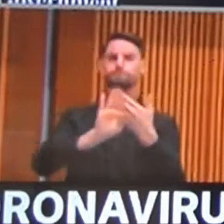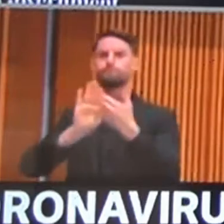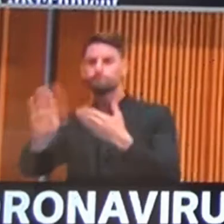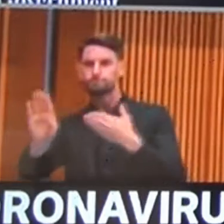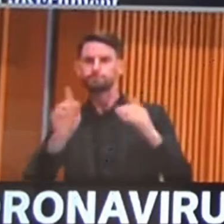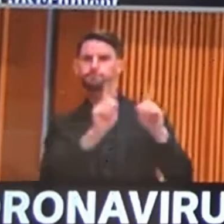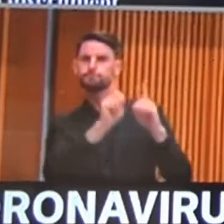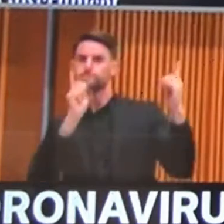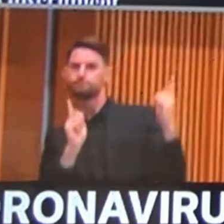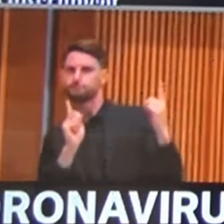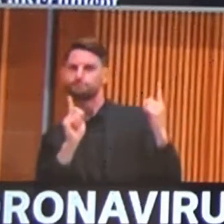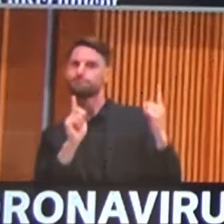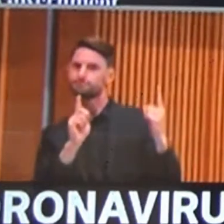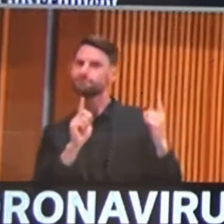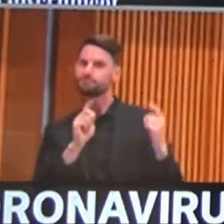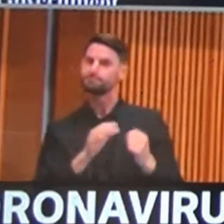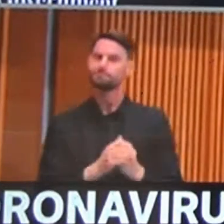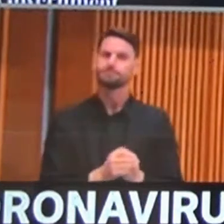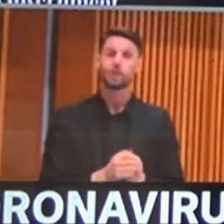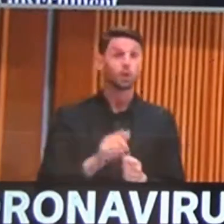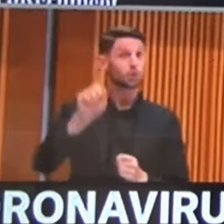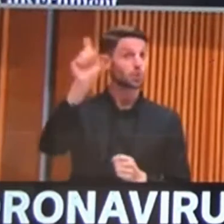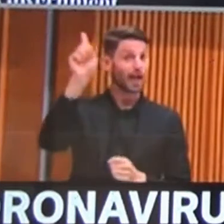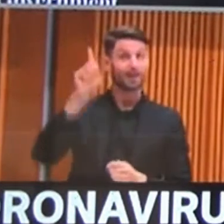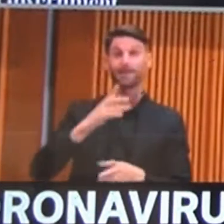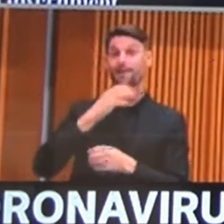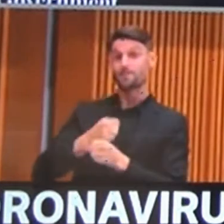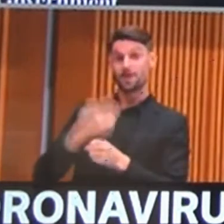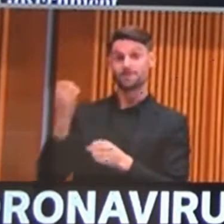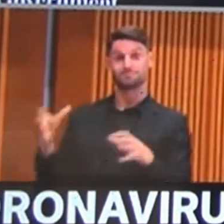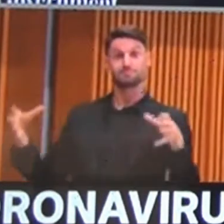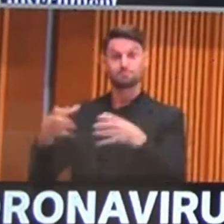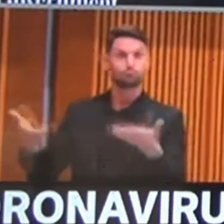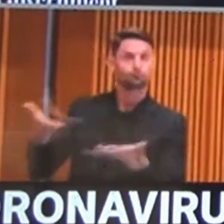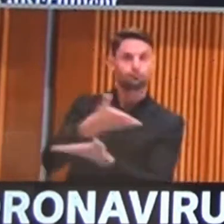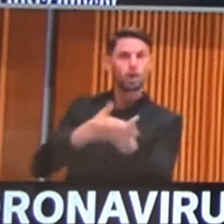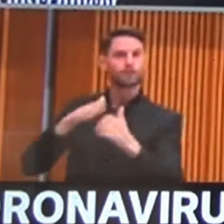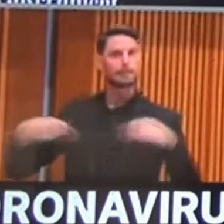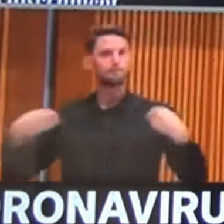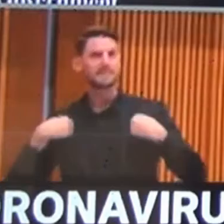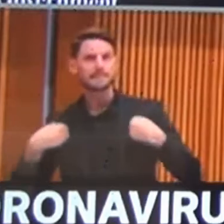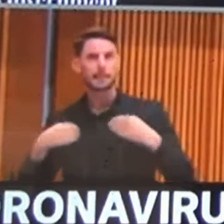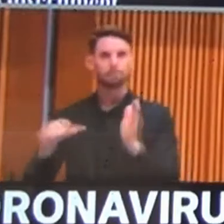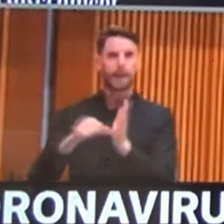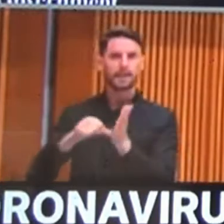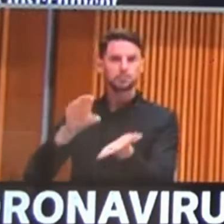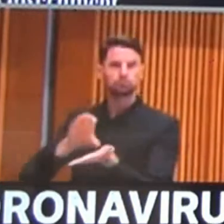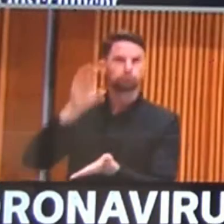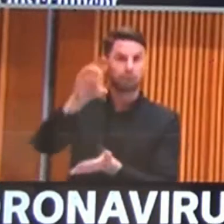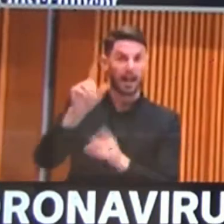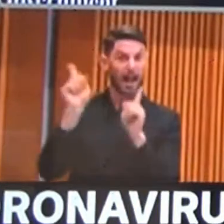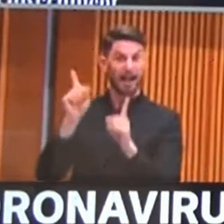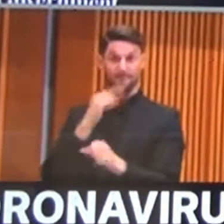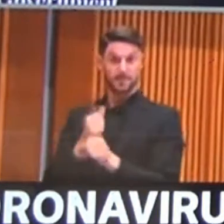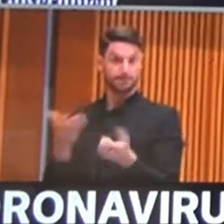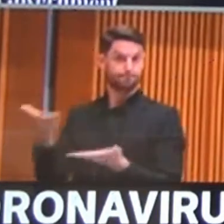today obviously Parliament is dealing with the support for businesses and for workers, this has been an enormous challenge. The Australian